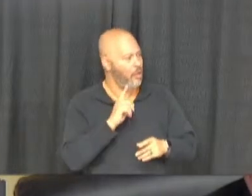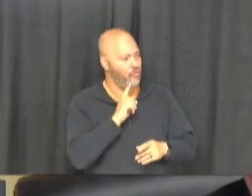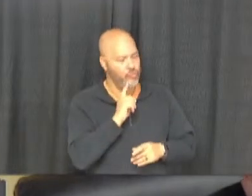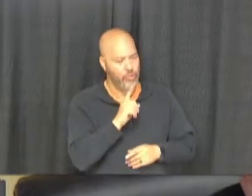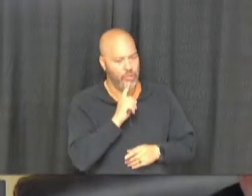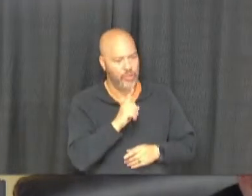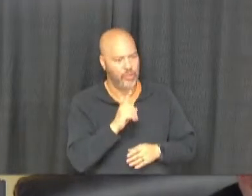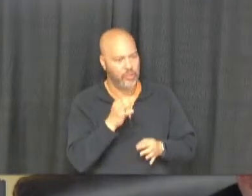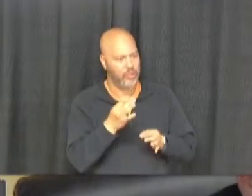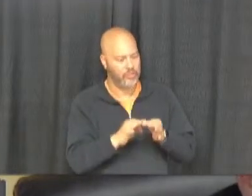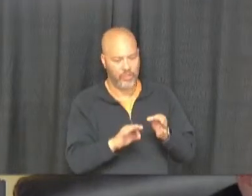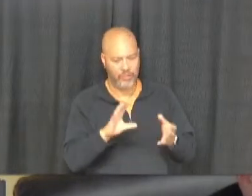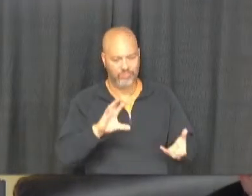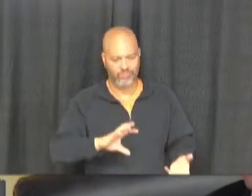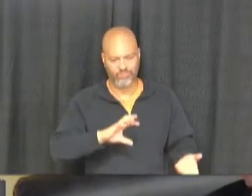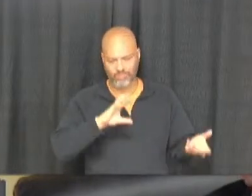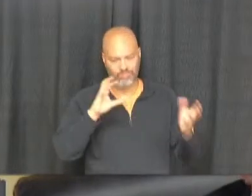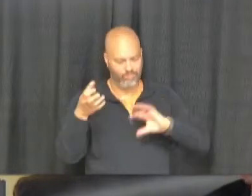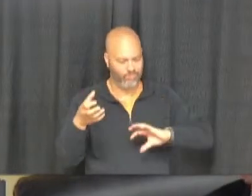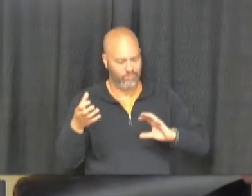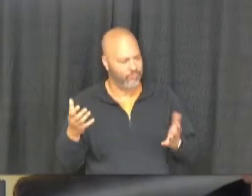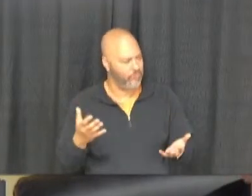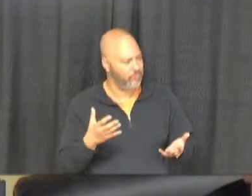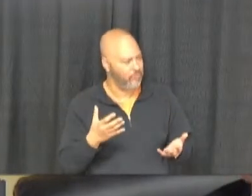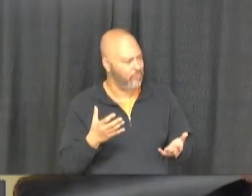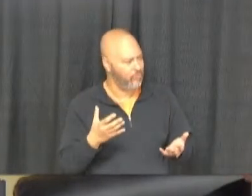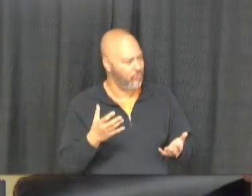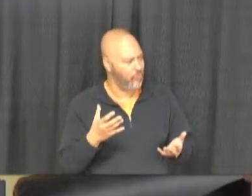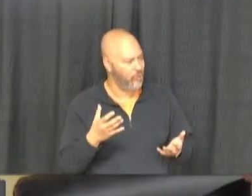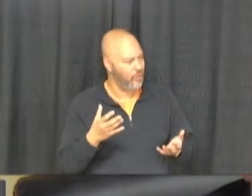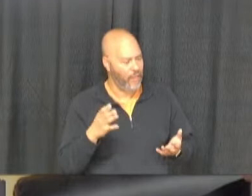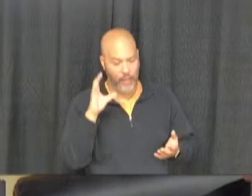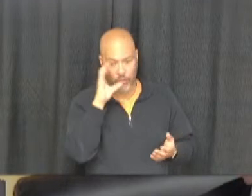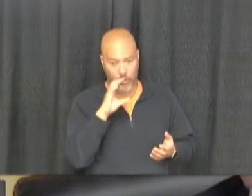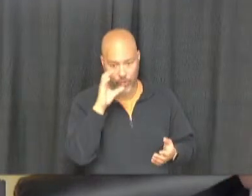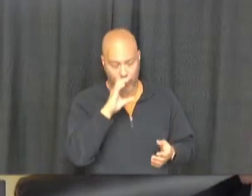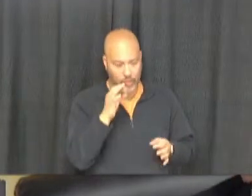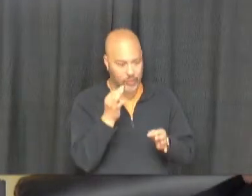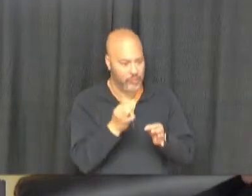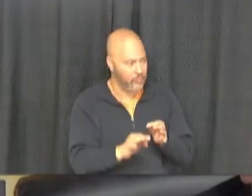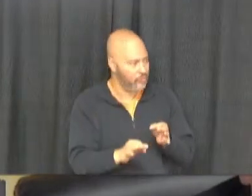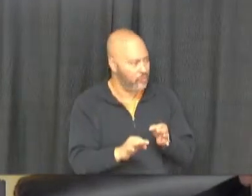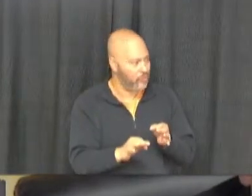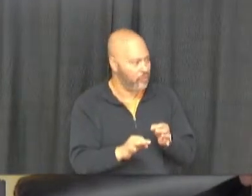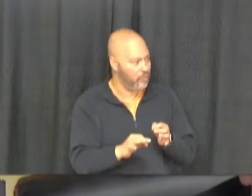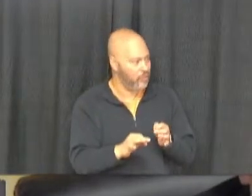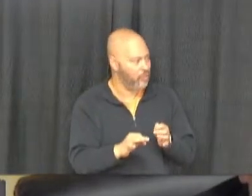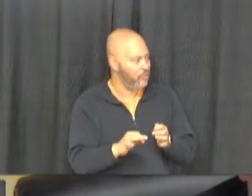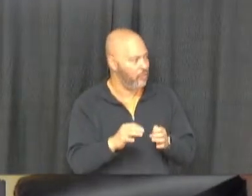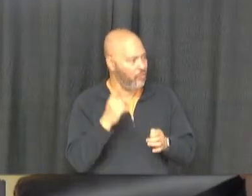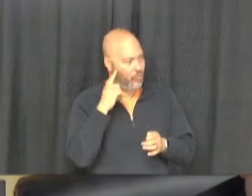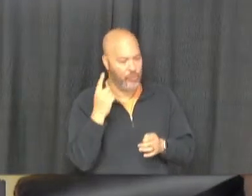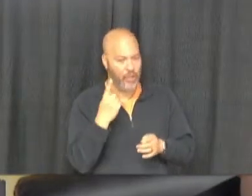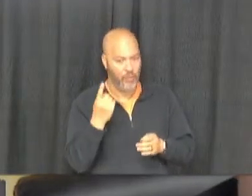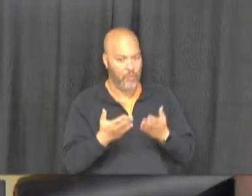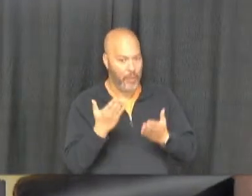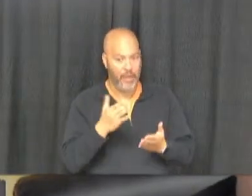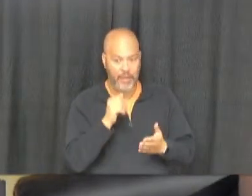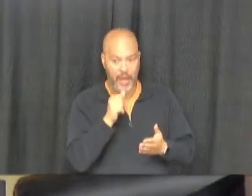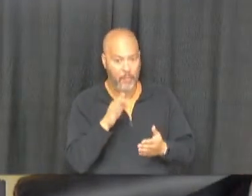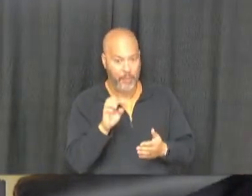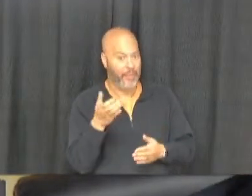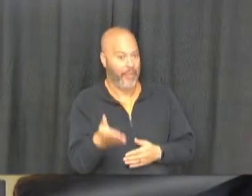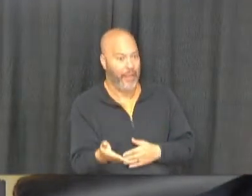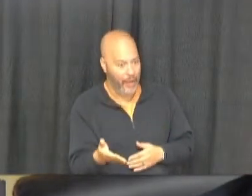just a jumbled up mess, and searching just tirelessly for something that may not